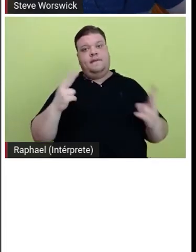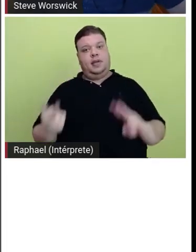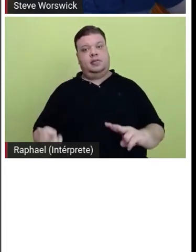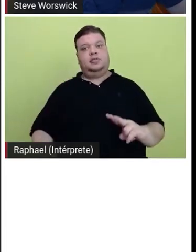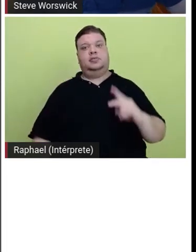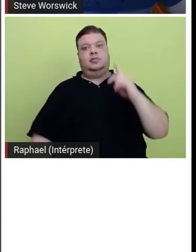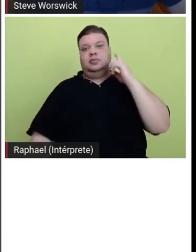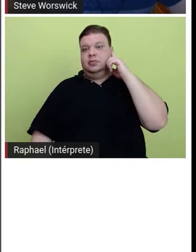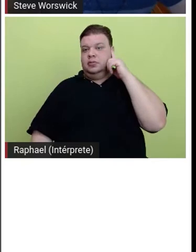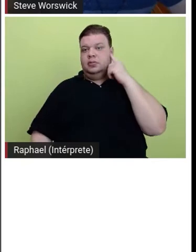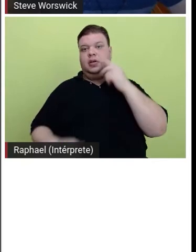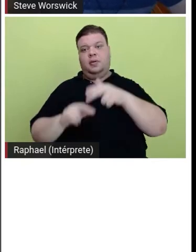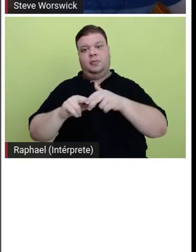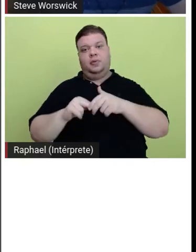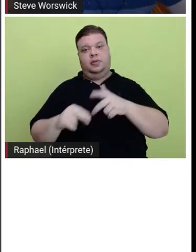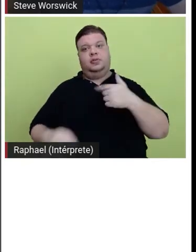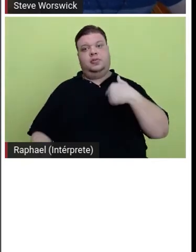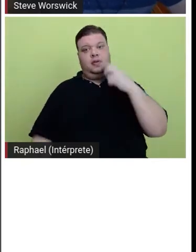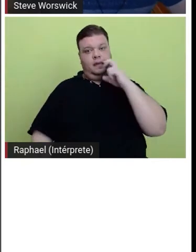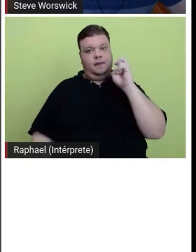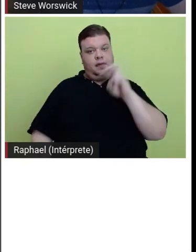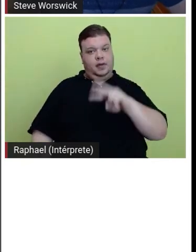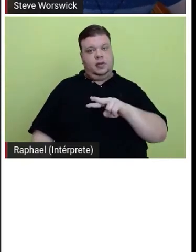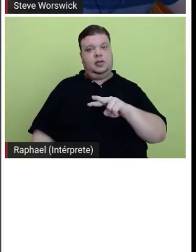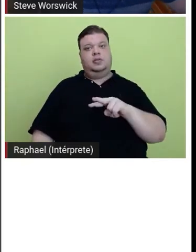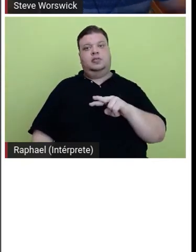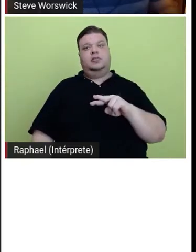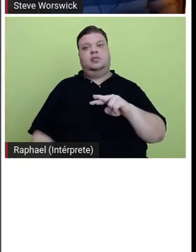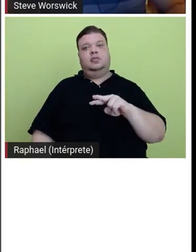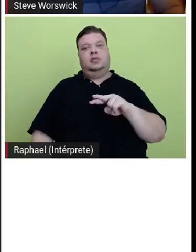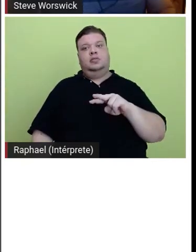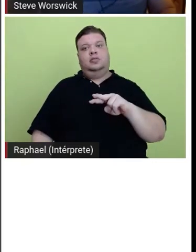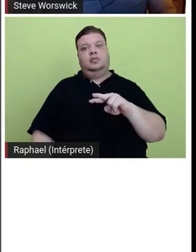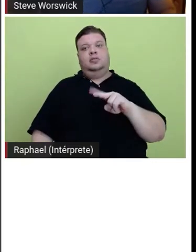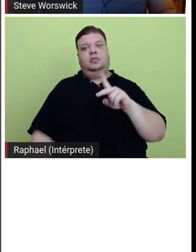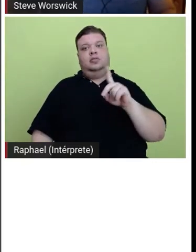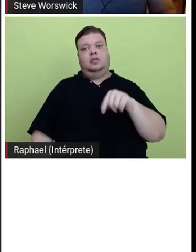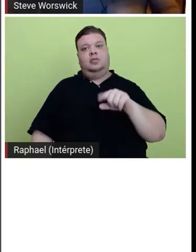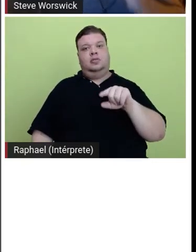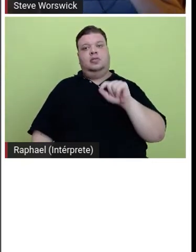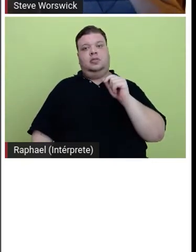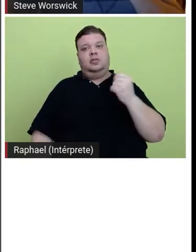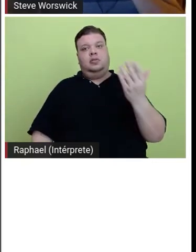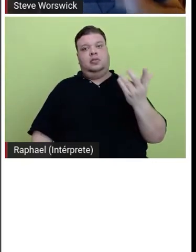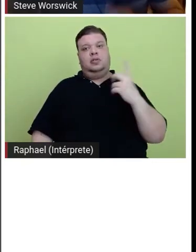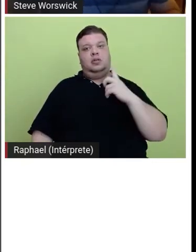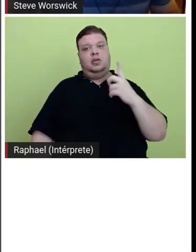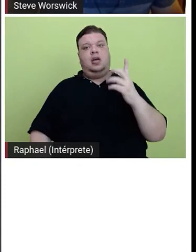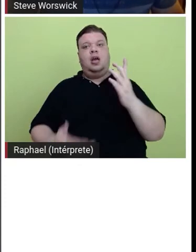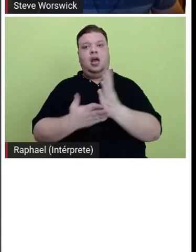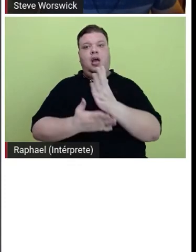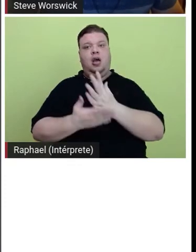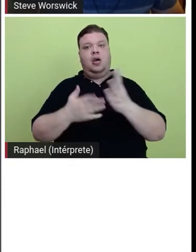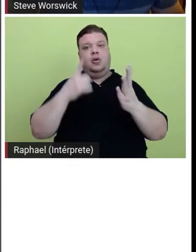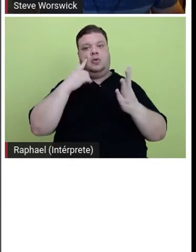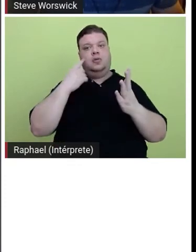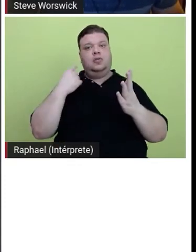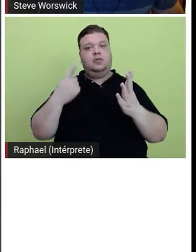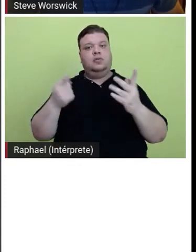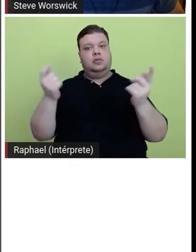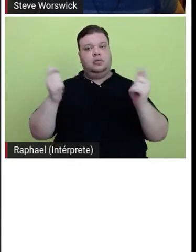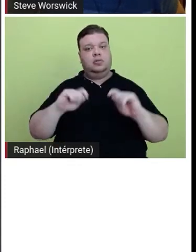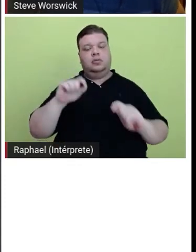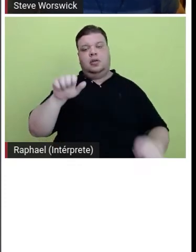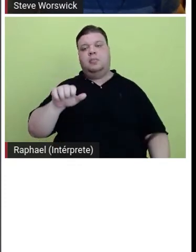And where are the users from? Pretty much everywhere, really. mostly North America, Europe,